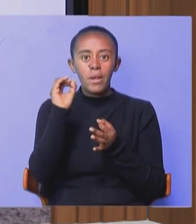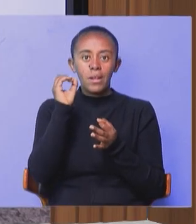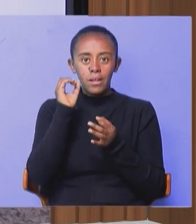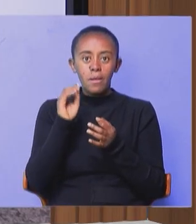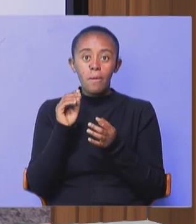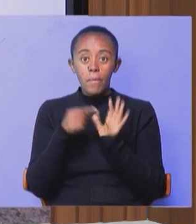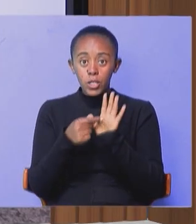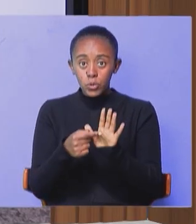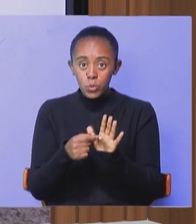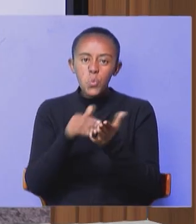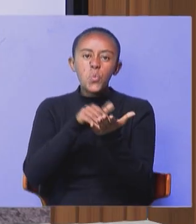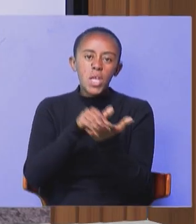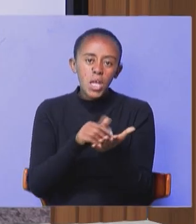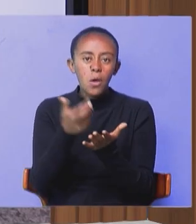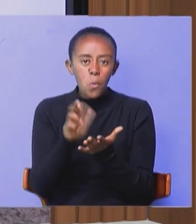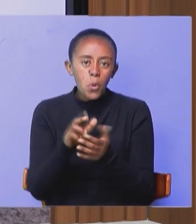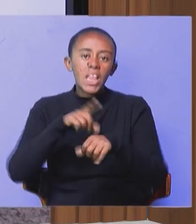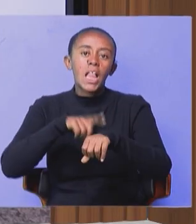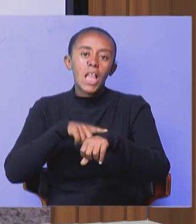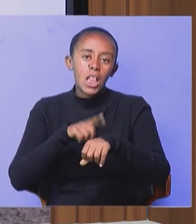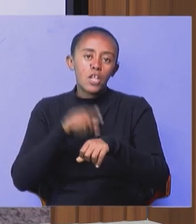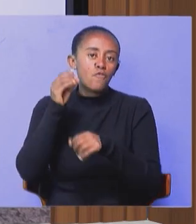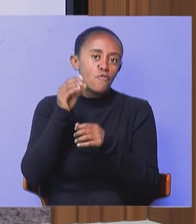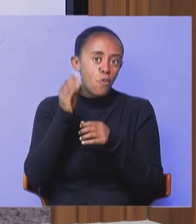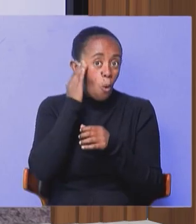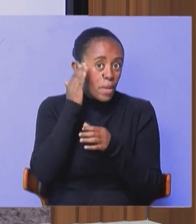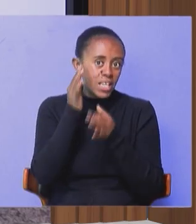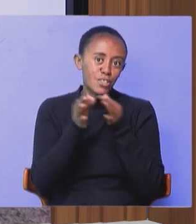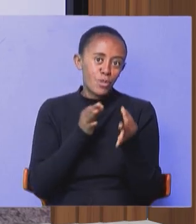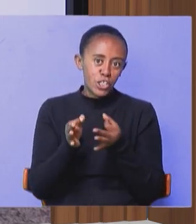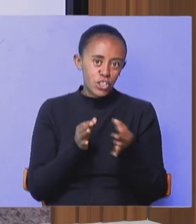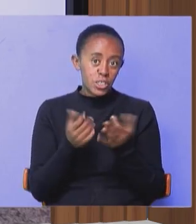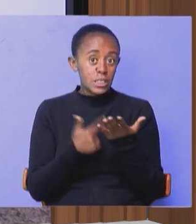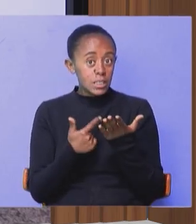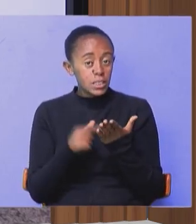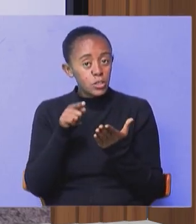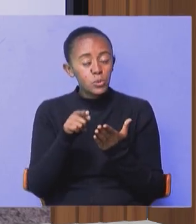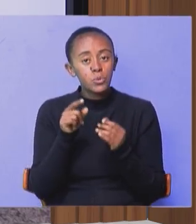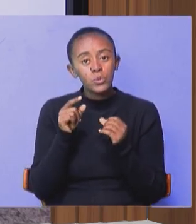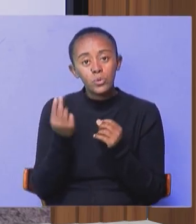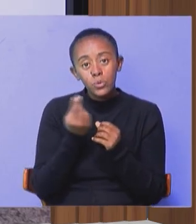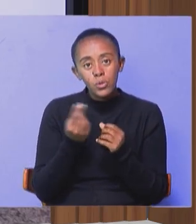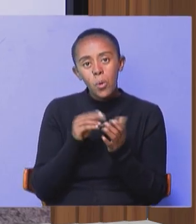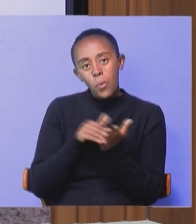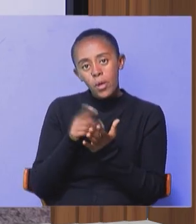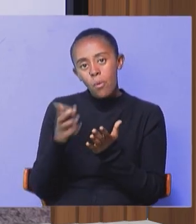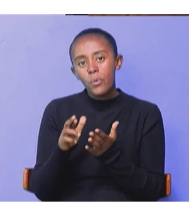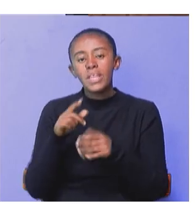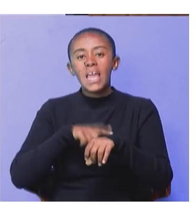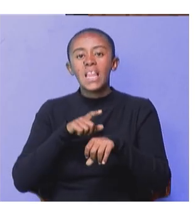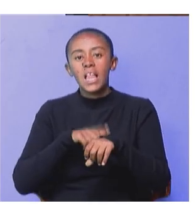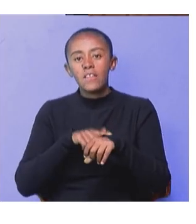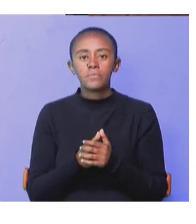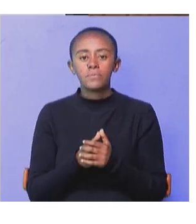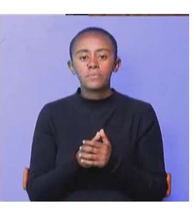by showing a weak or tentative common expression. So this is how we could use the weak or tentative common